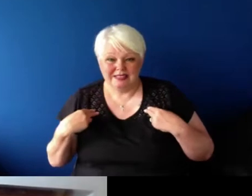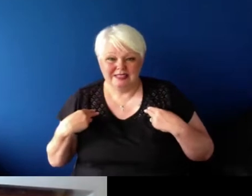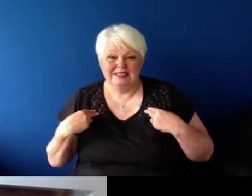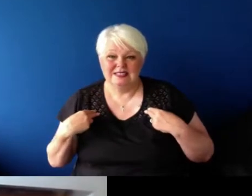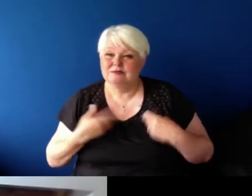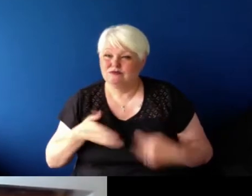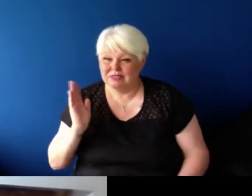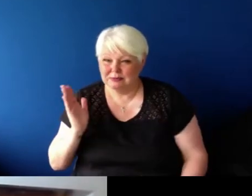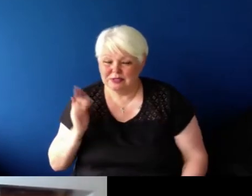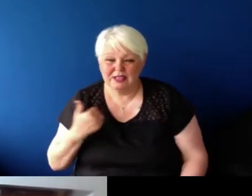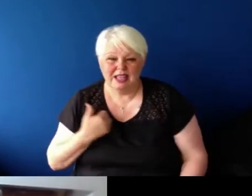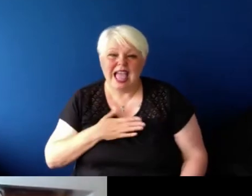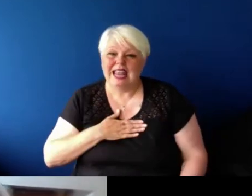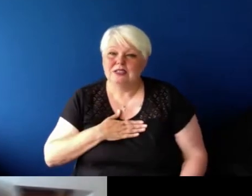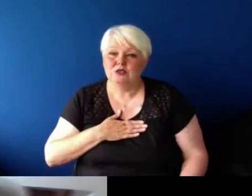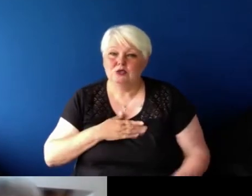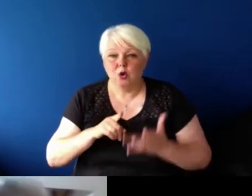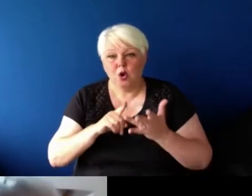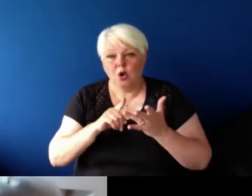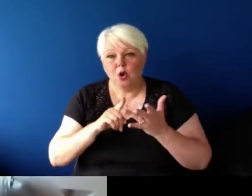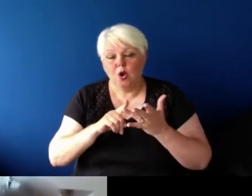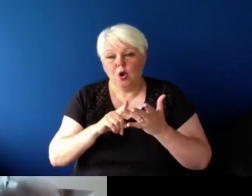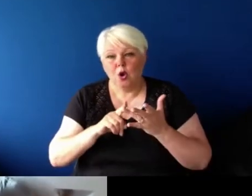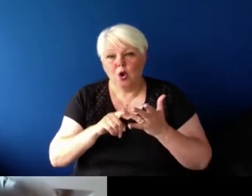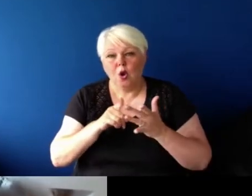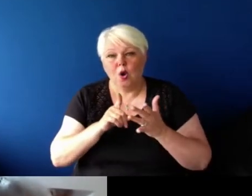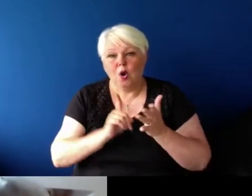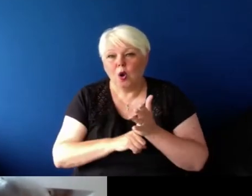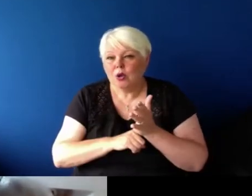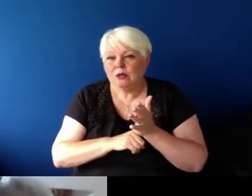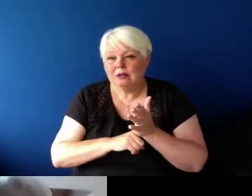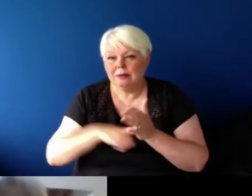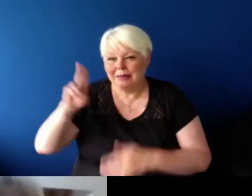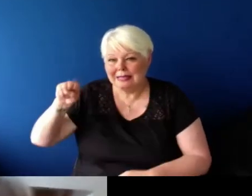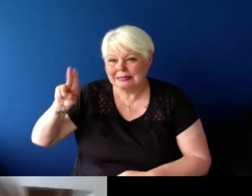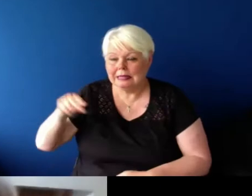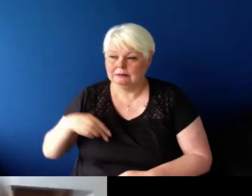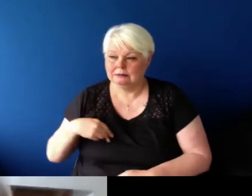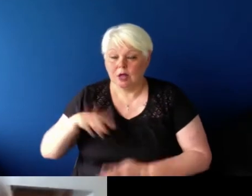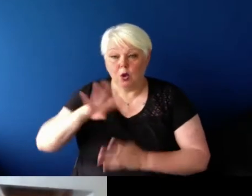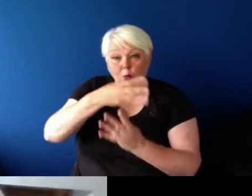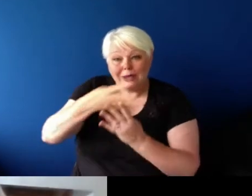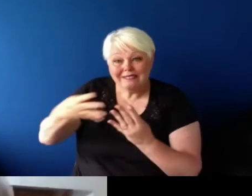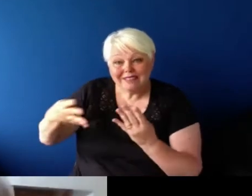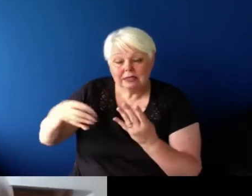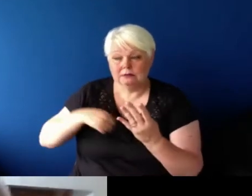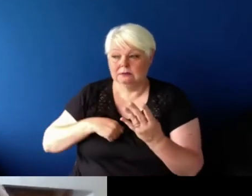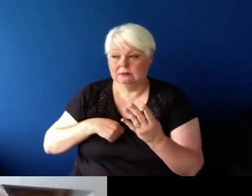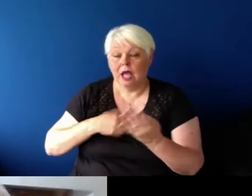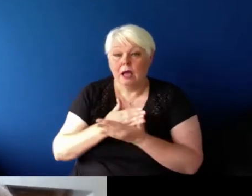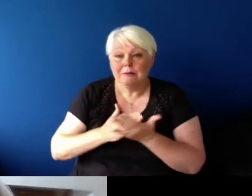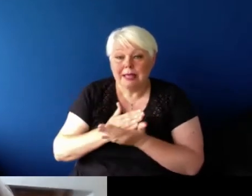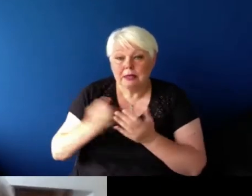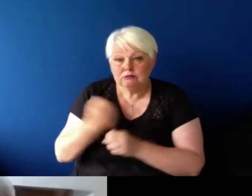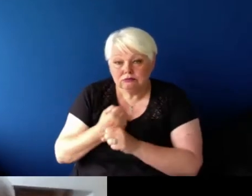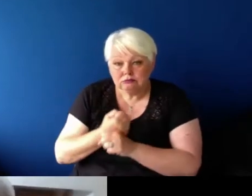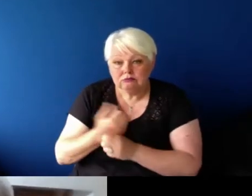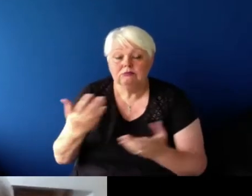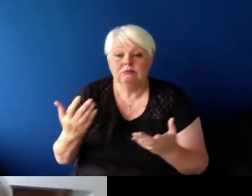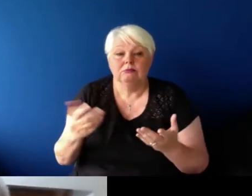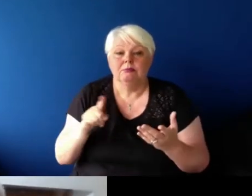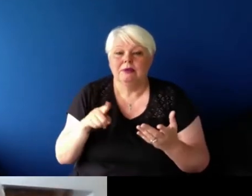but I like to do a bit of oil painting, you know, and a bit of weaving and a bit of bread making in my spare time. But actually, I've